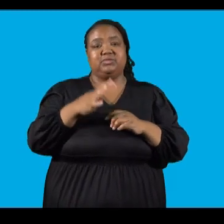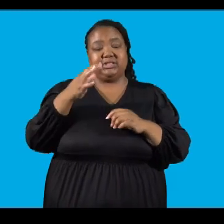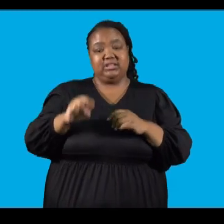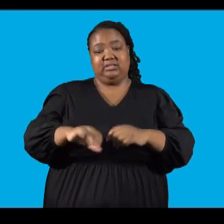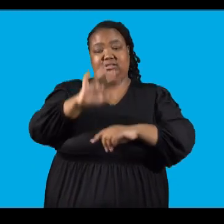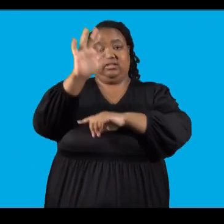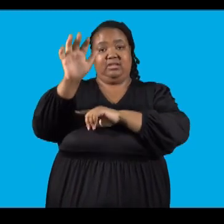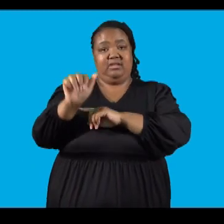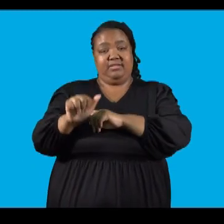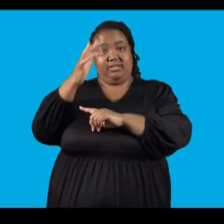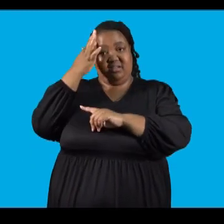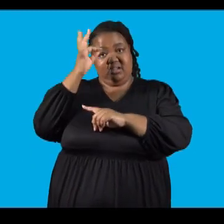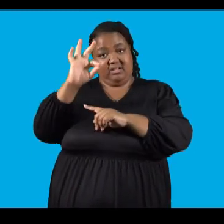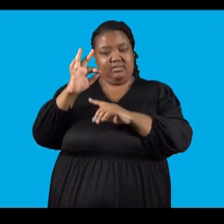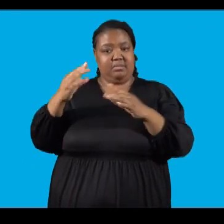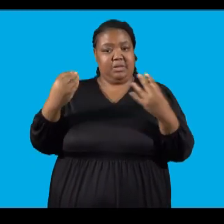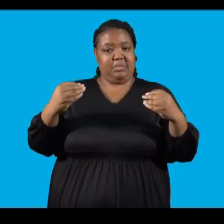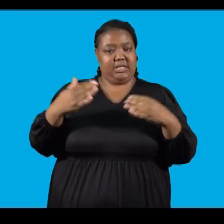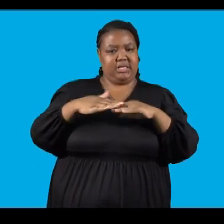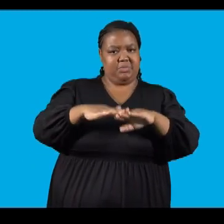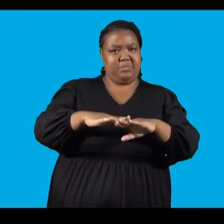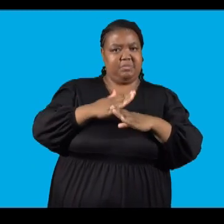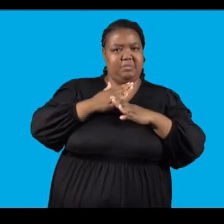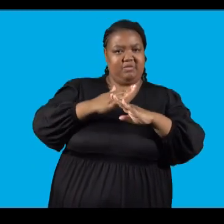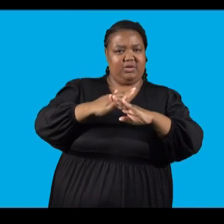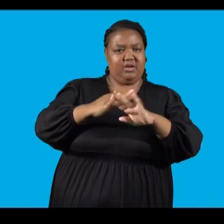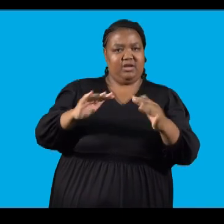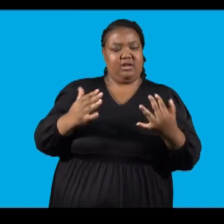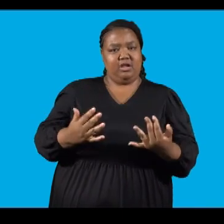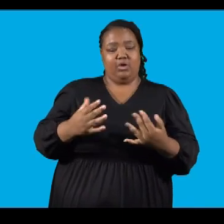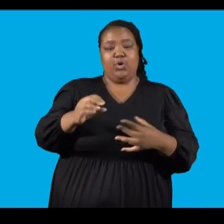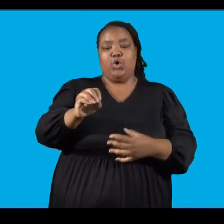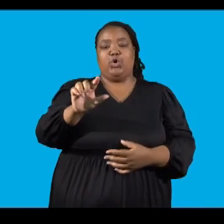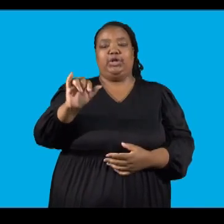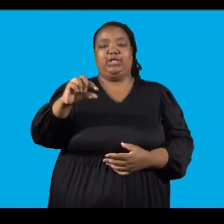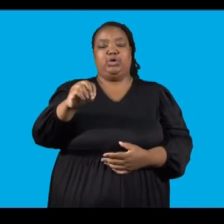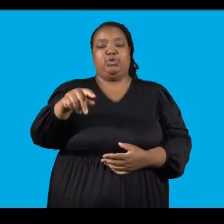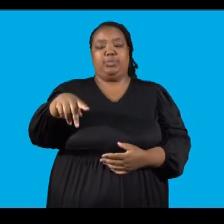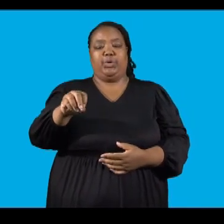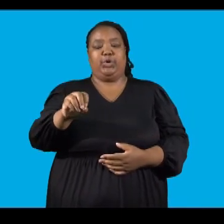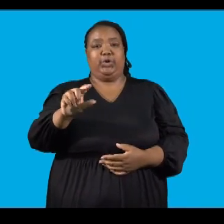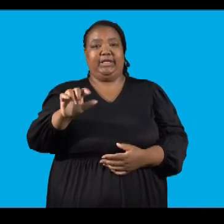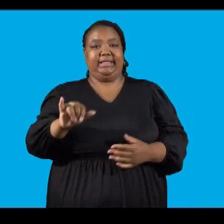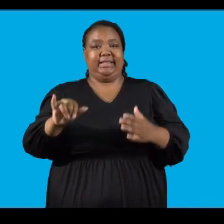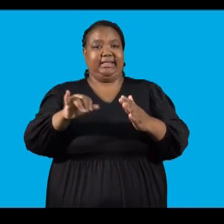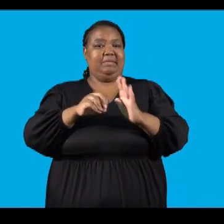How does the South African government prevent collusion in an oligopoly